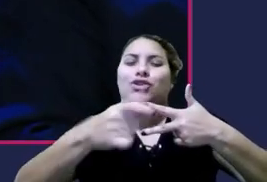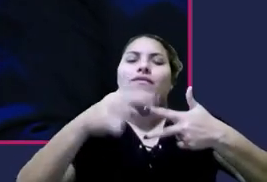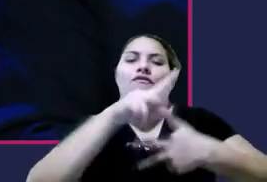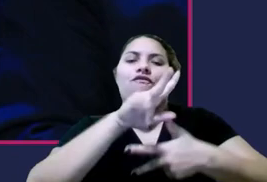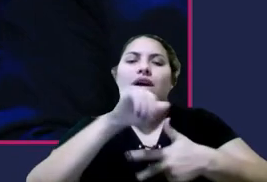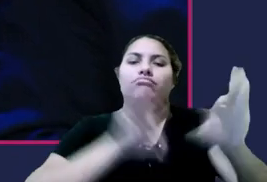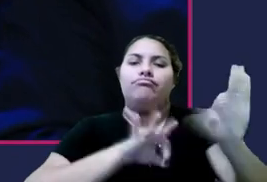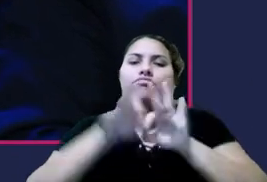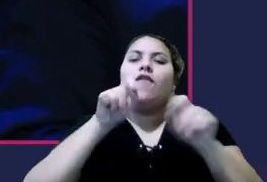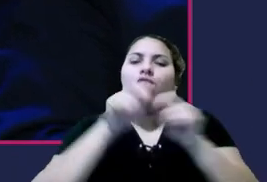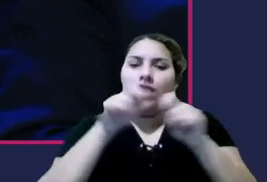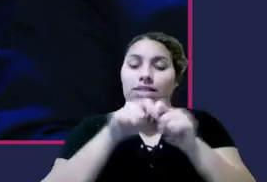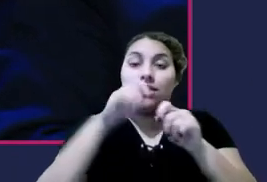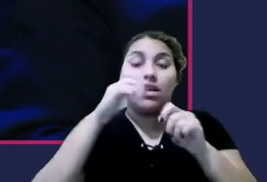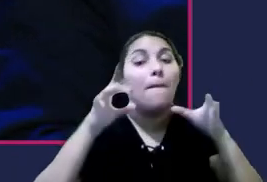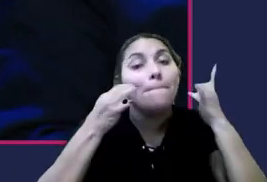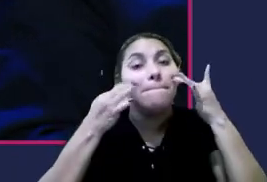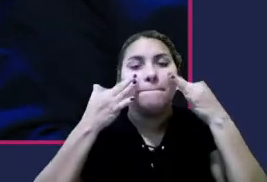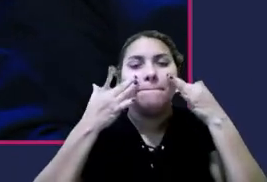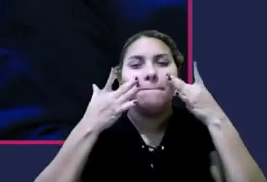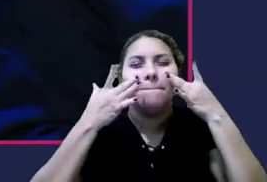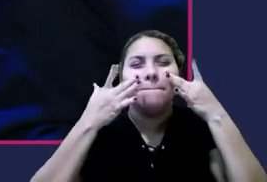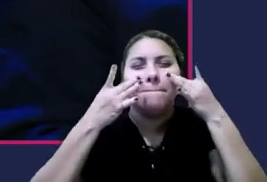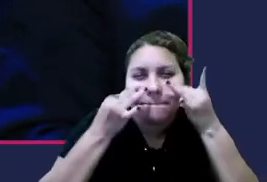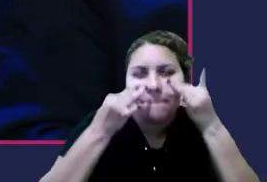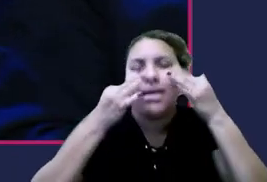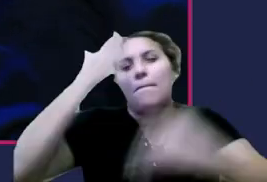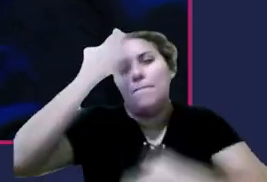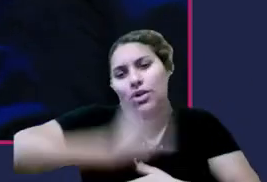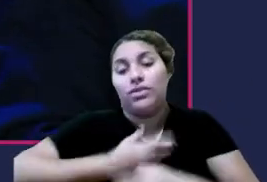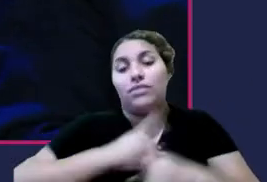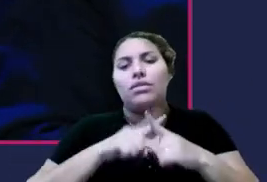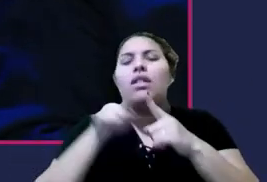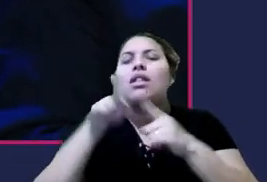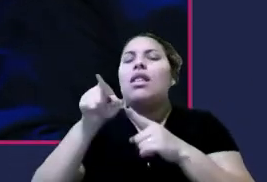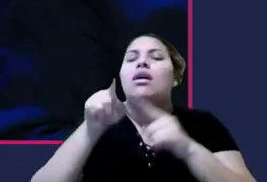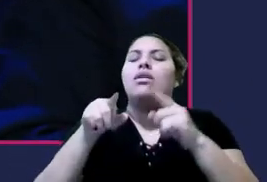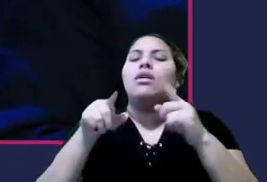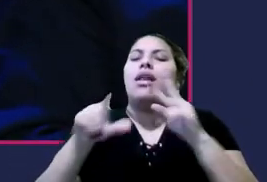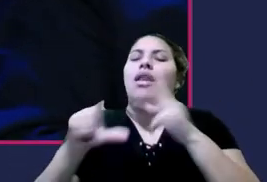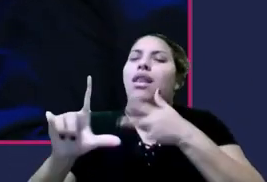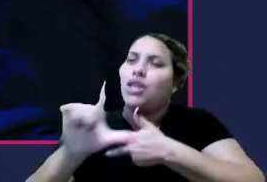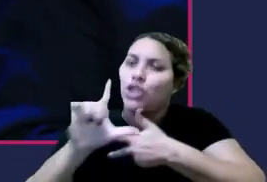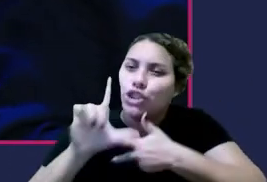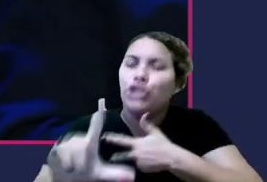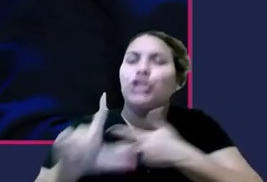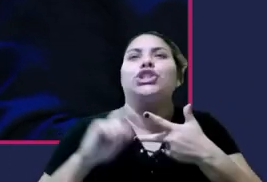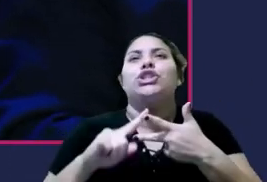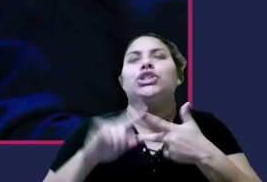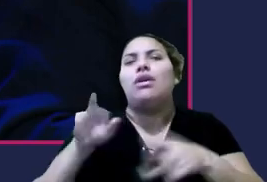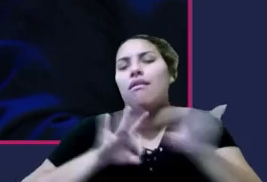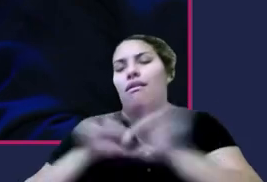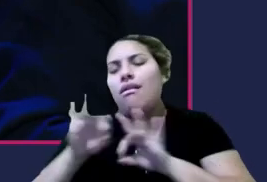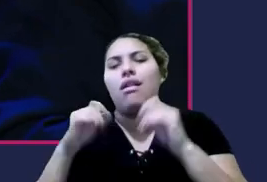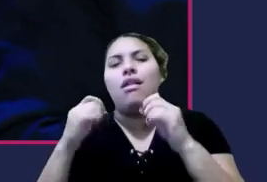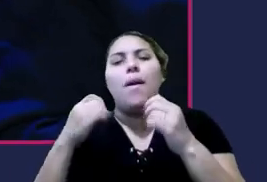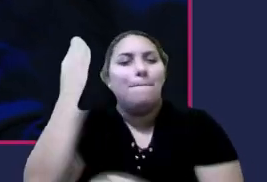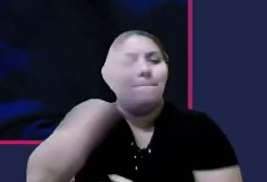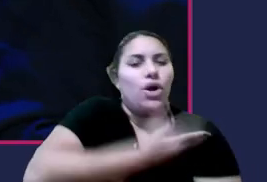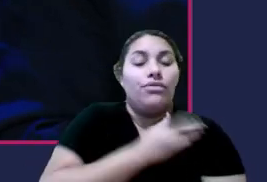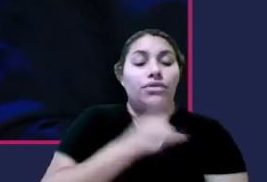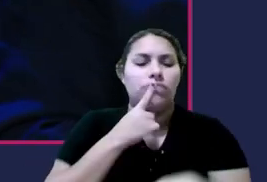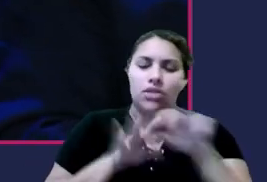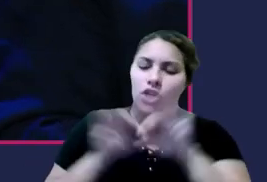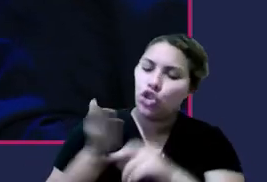The document is on the hands of the executive to implement it. Now, as you can see, academia and